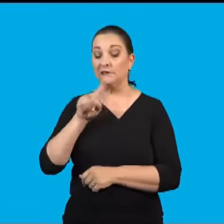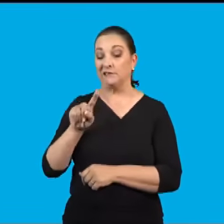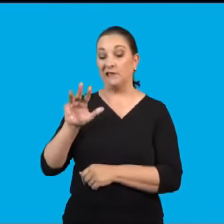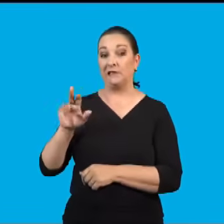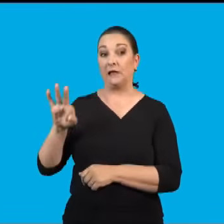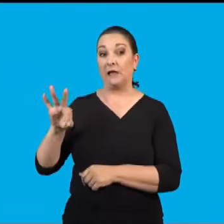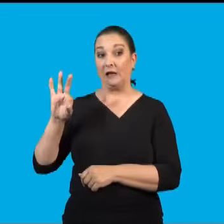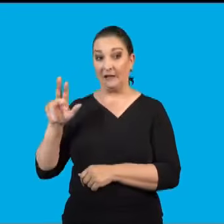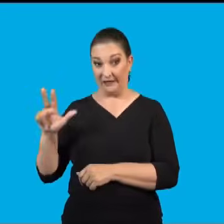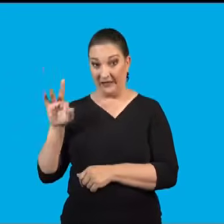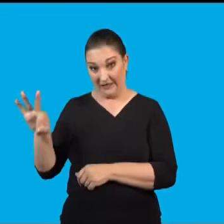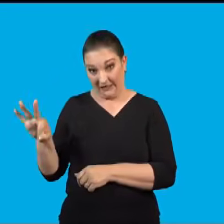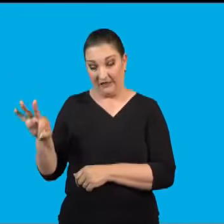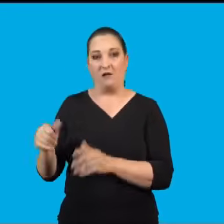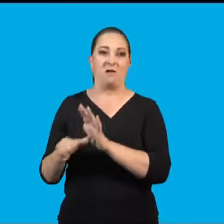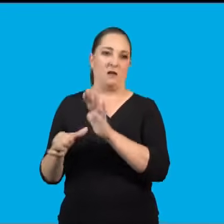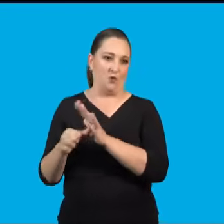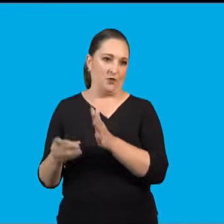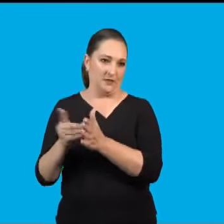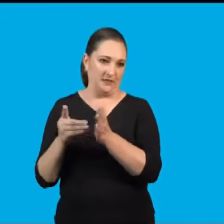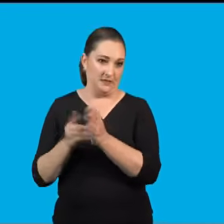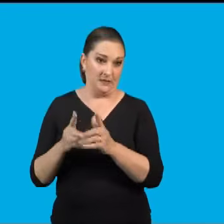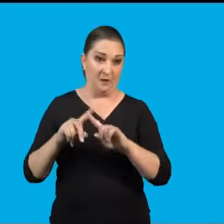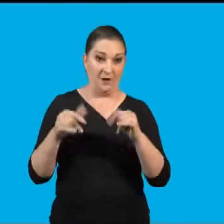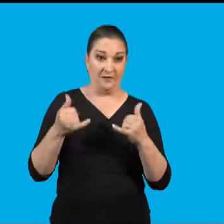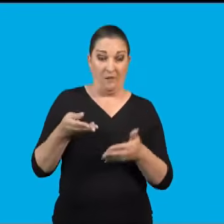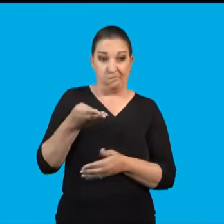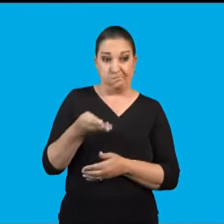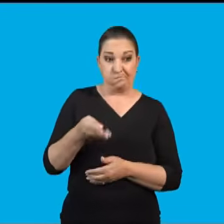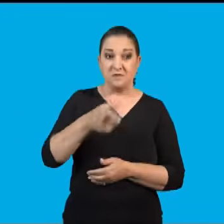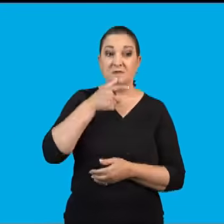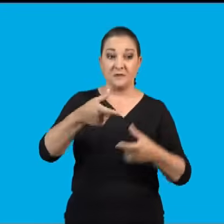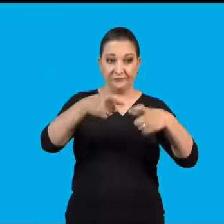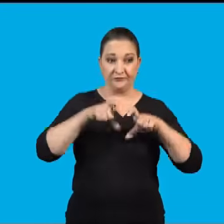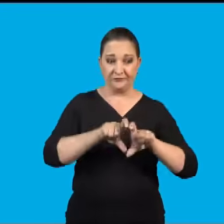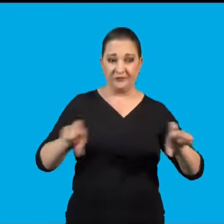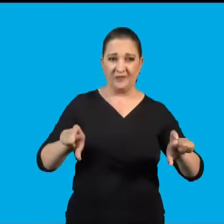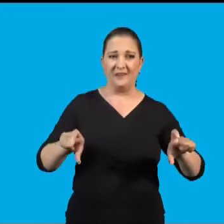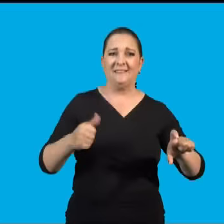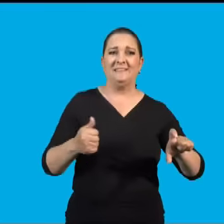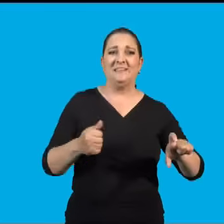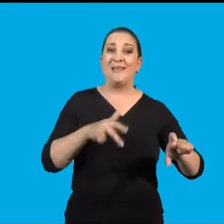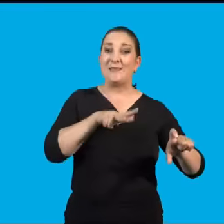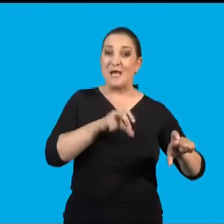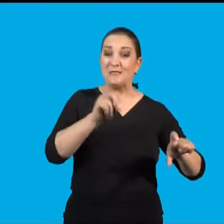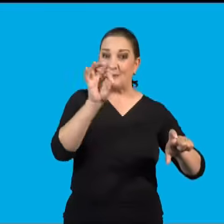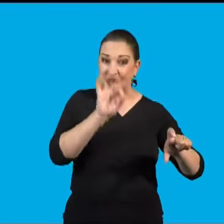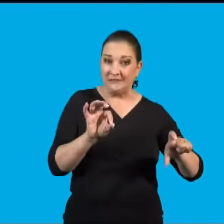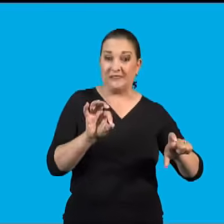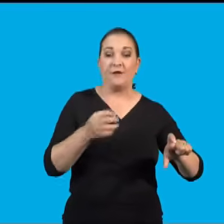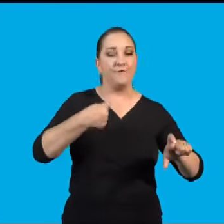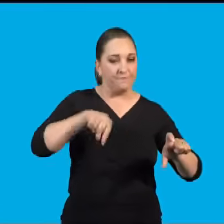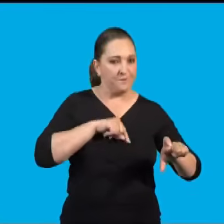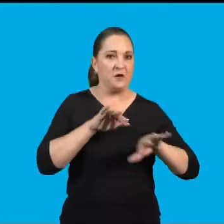UDF. And then it says, the Homelands policy forms the basis of the willful exclusion of 80% of